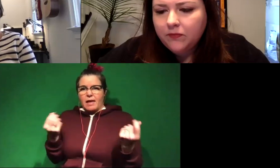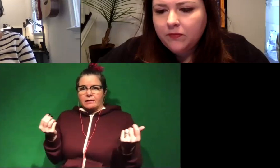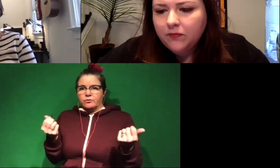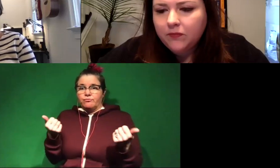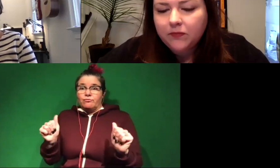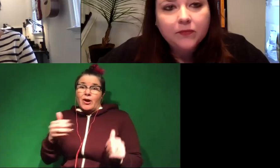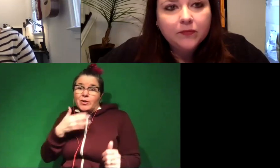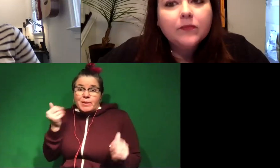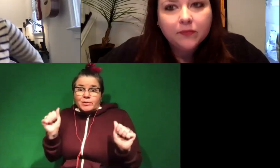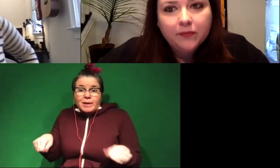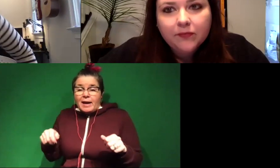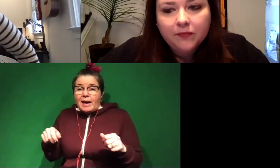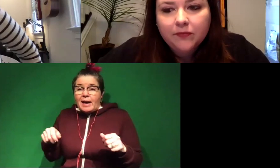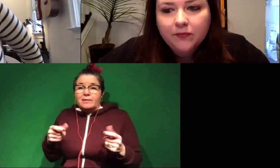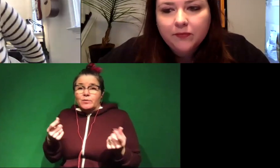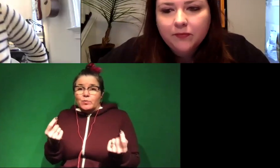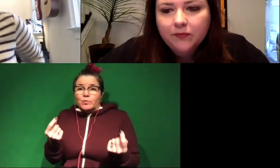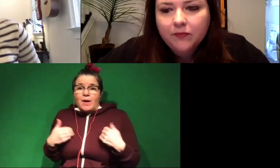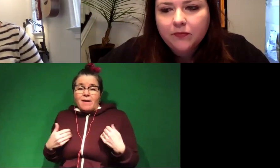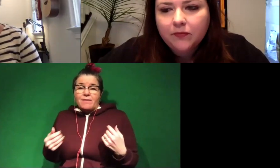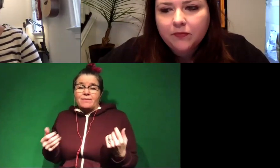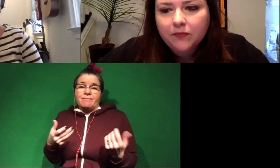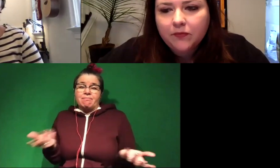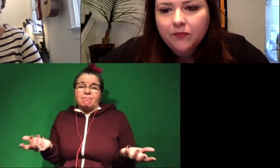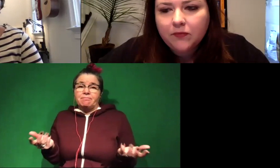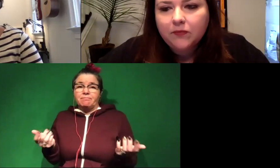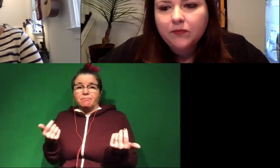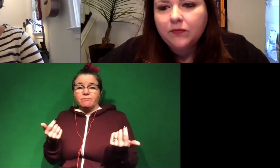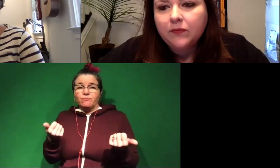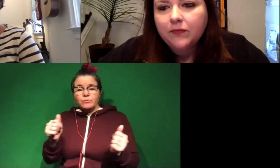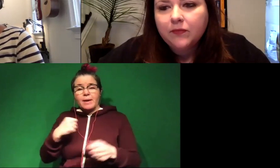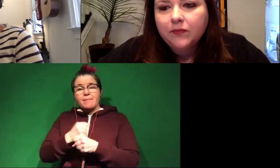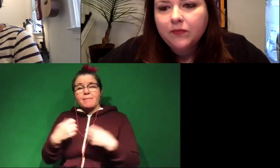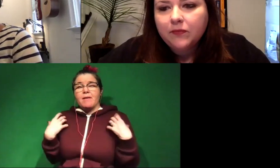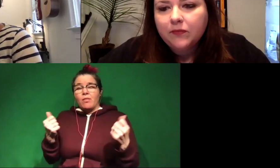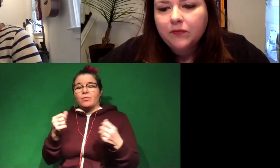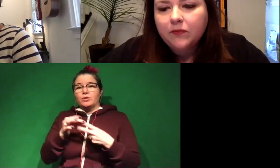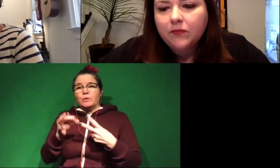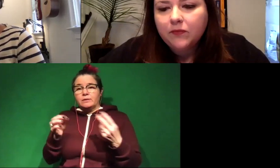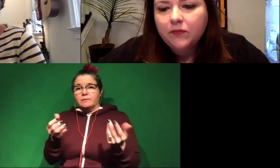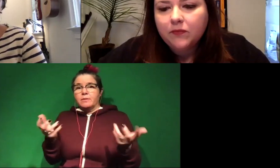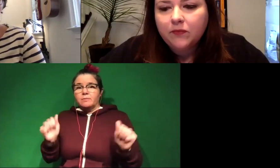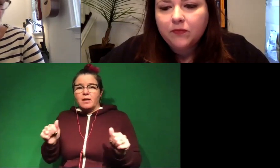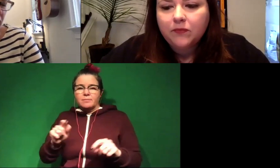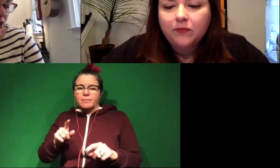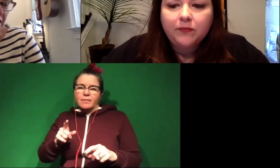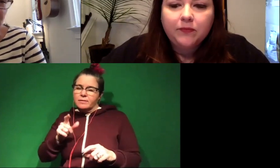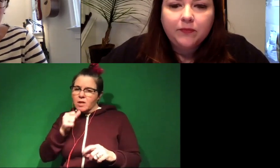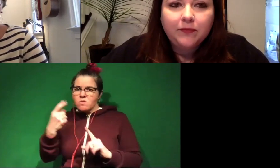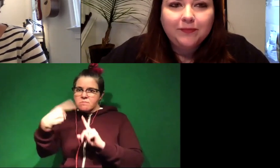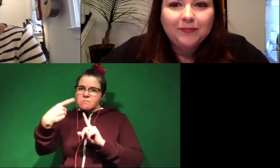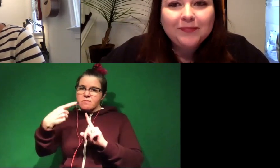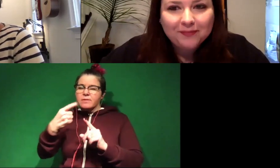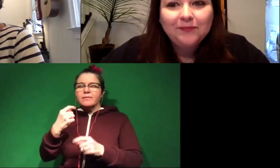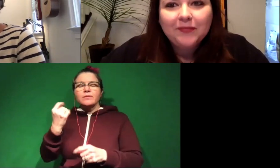can in the circumstances you have, and really just trying to make healthy choices as much as you can, but don't be too hard on yourself if you want a cookie every now